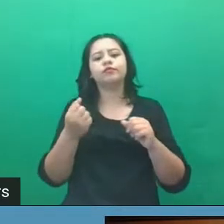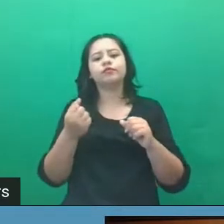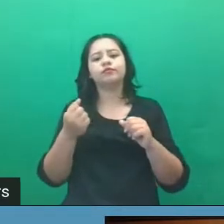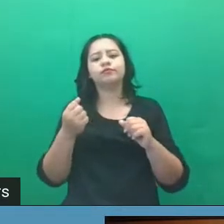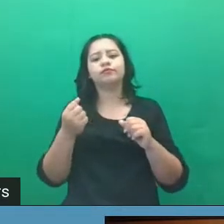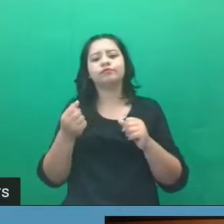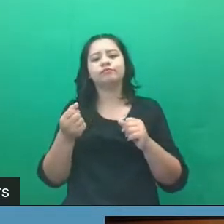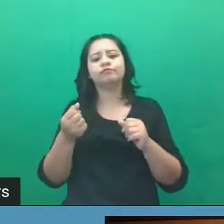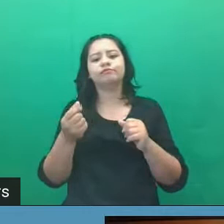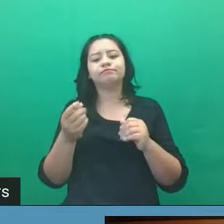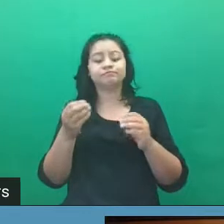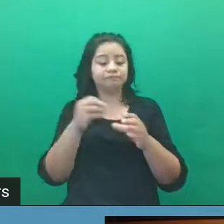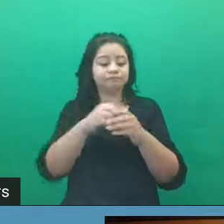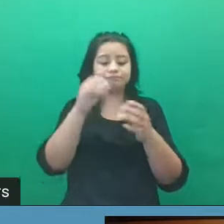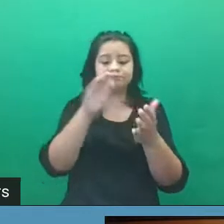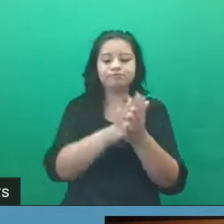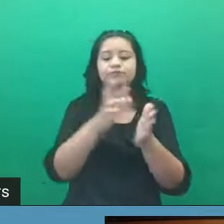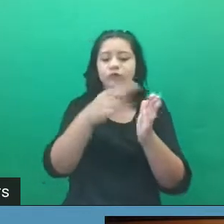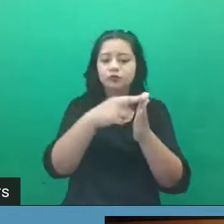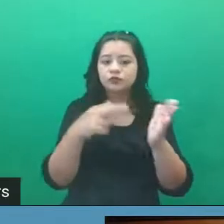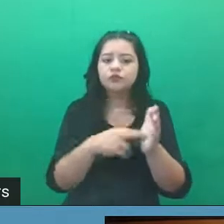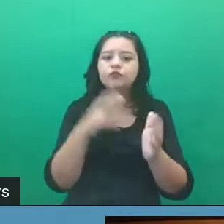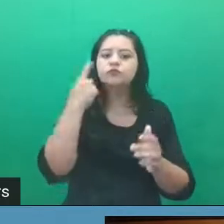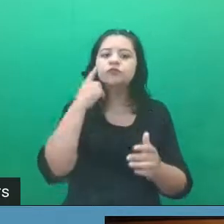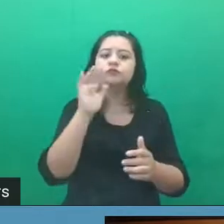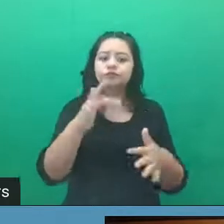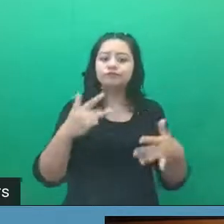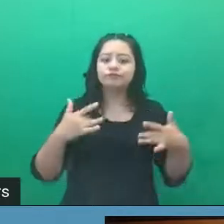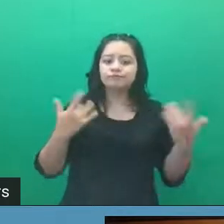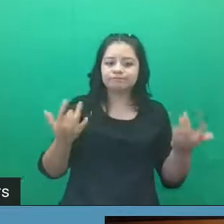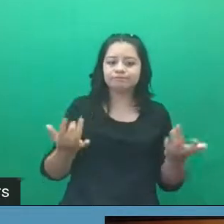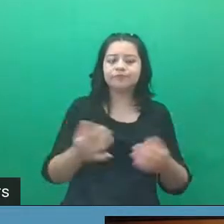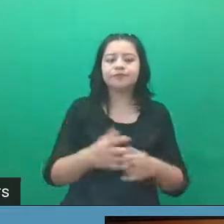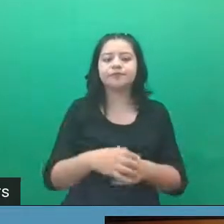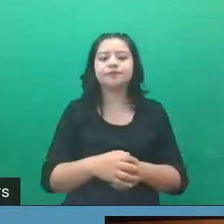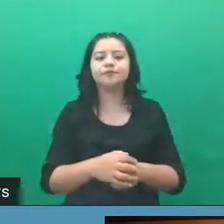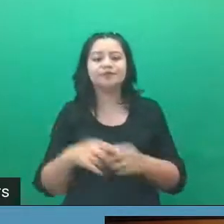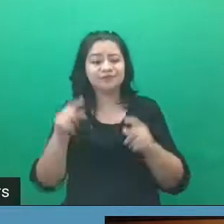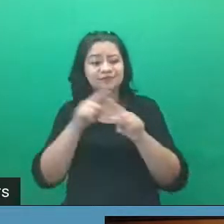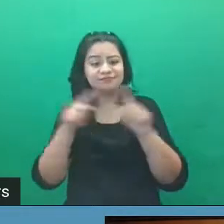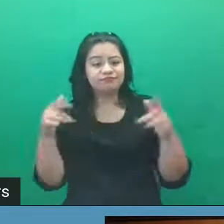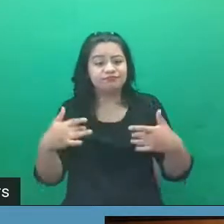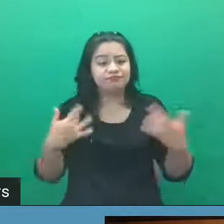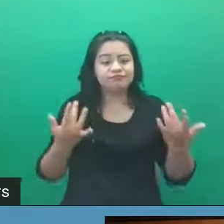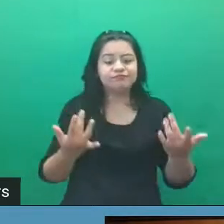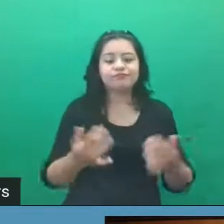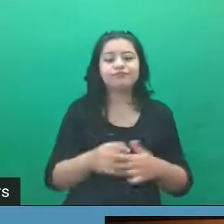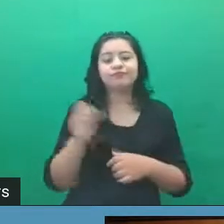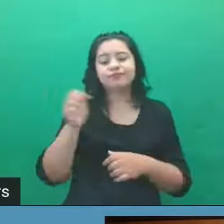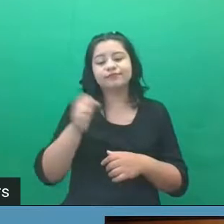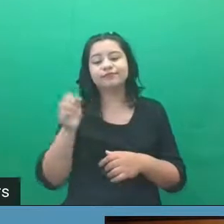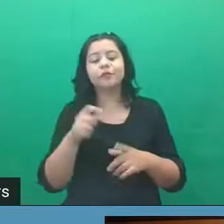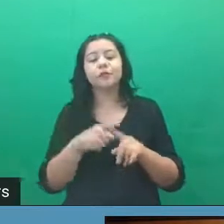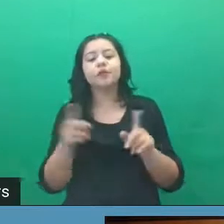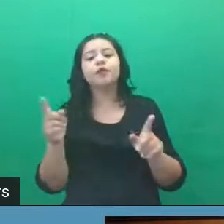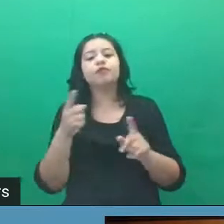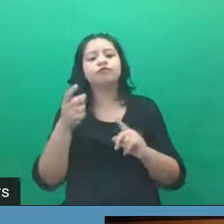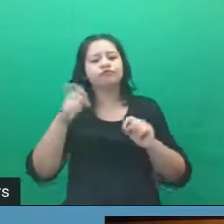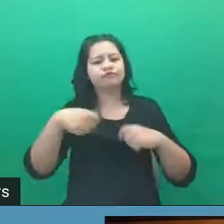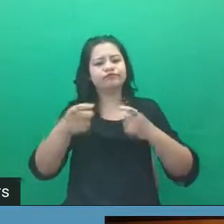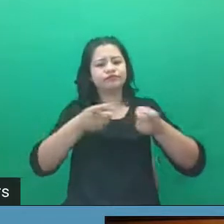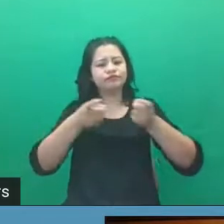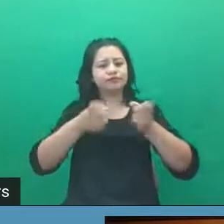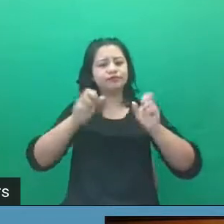of conduct. We've been thinking a lot about that too, because it's a different type of event. But there is controls that you can have, and it's